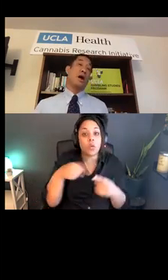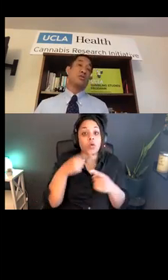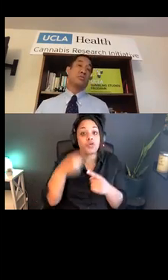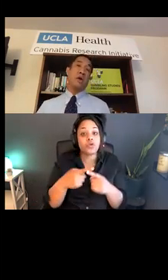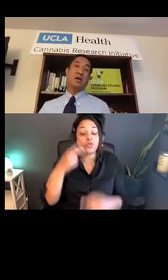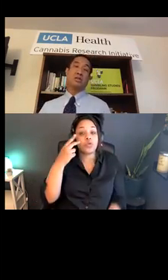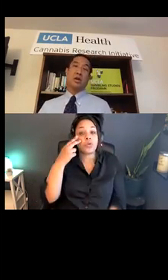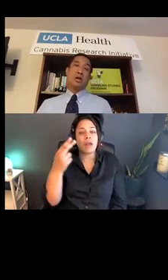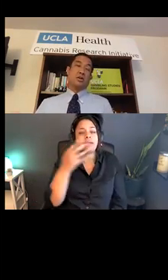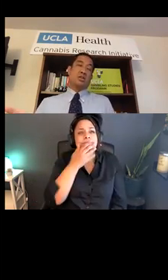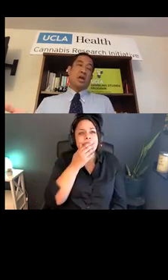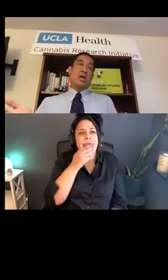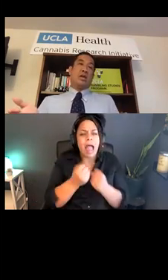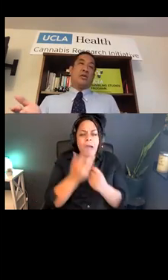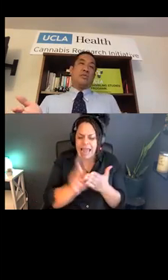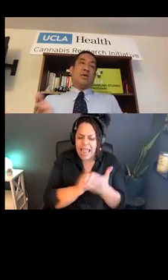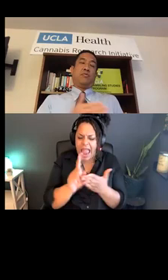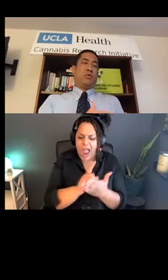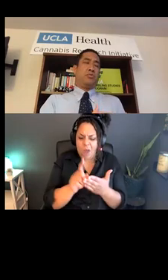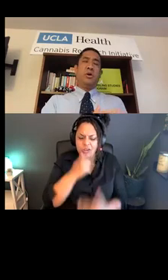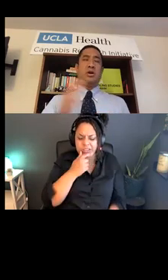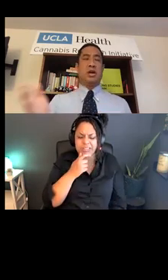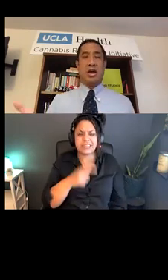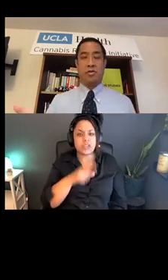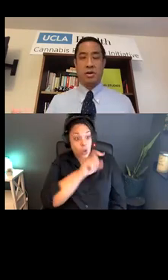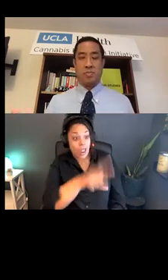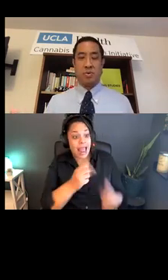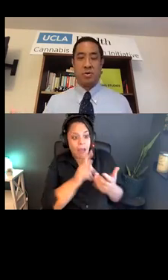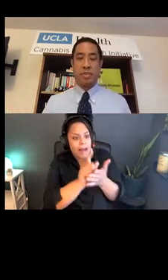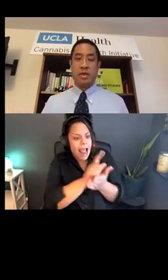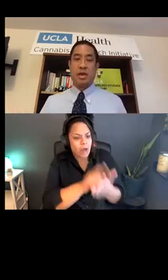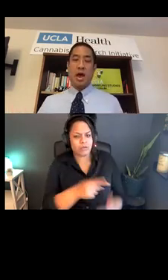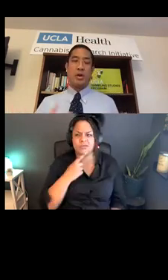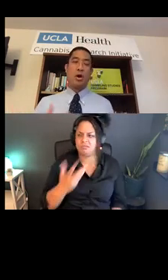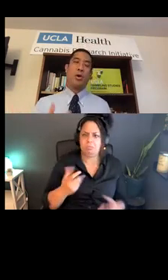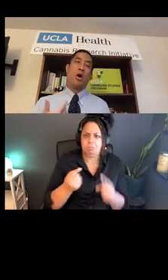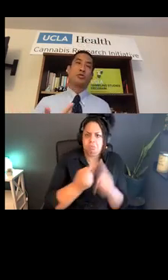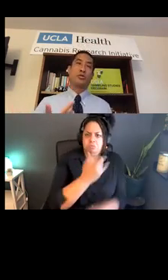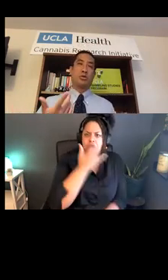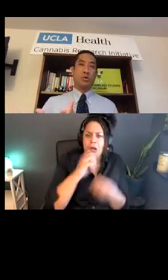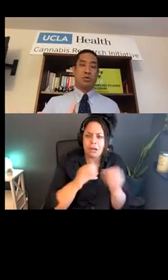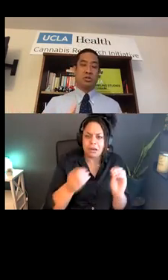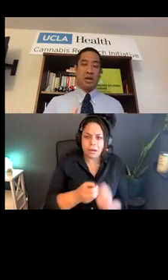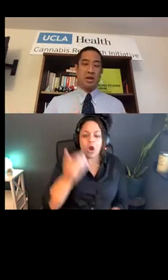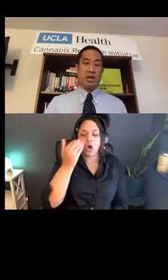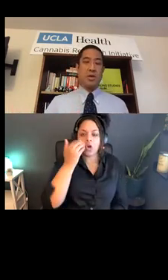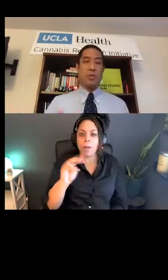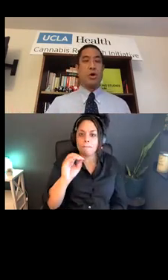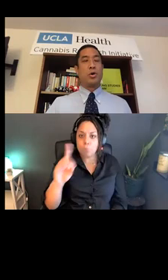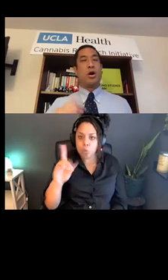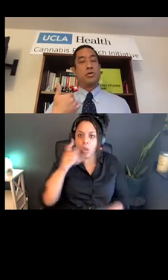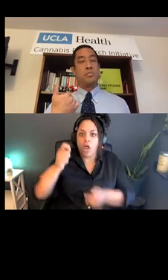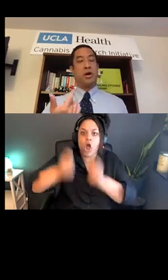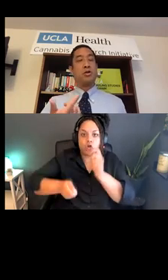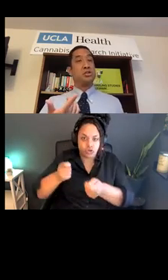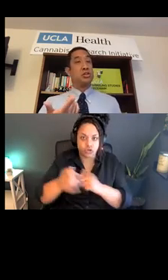many hours have passed? They'll say a completely inaccurate number. And we know it will alter your mood state. We know it